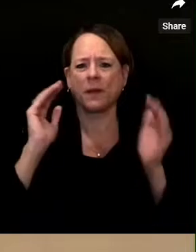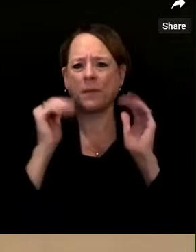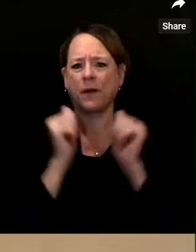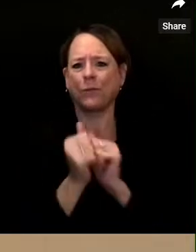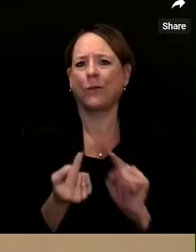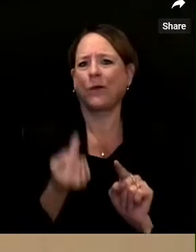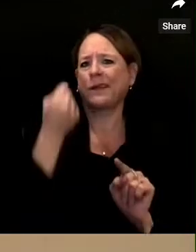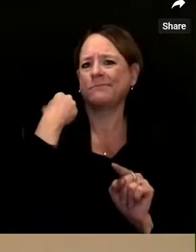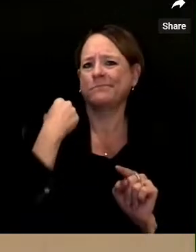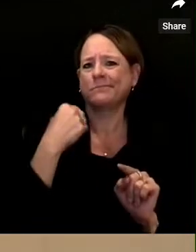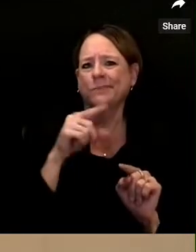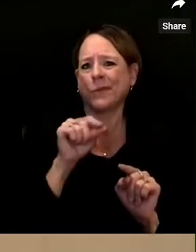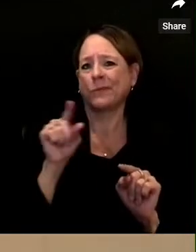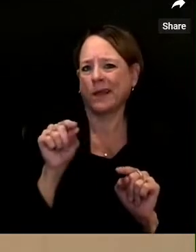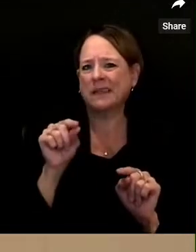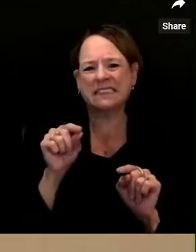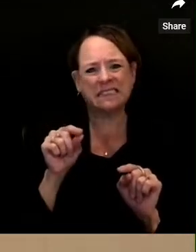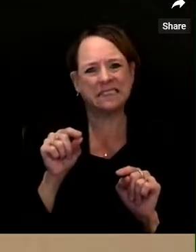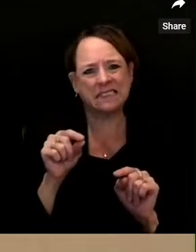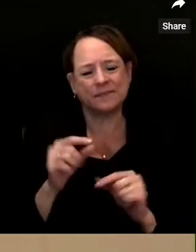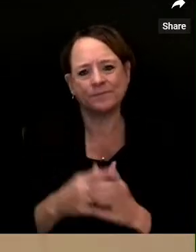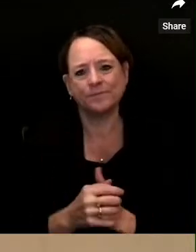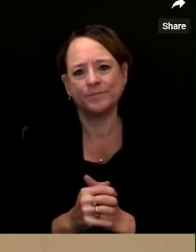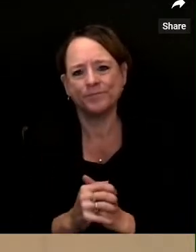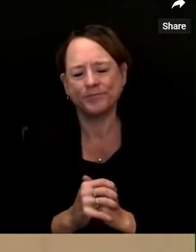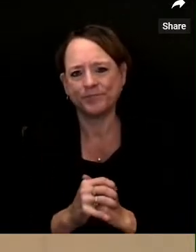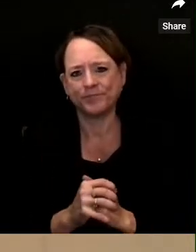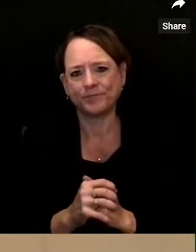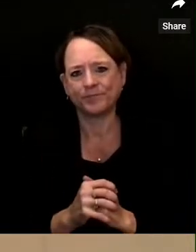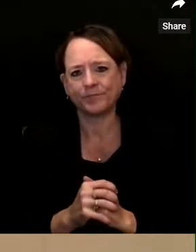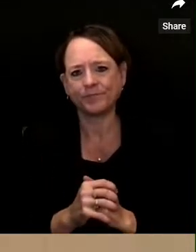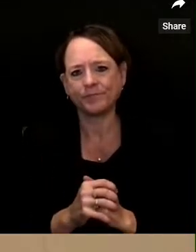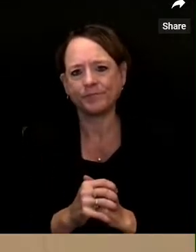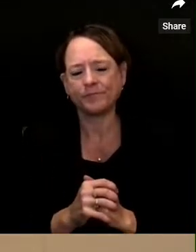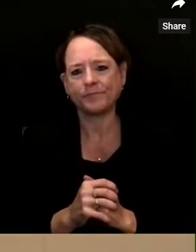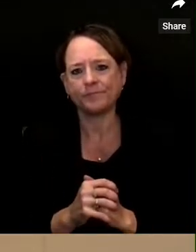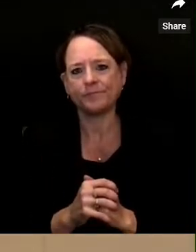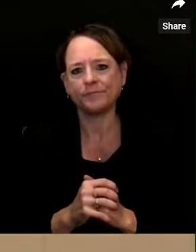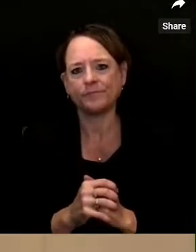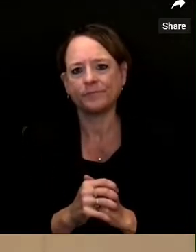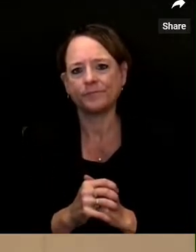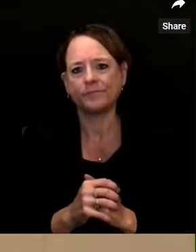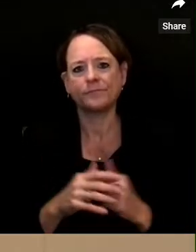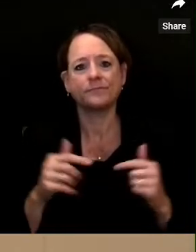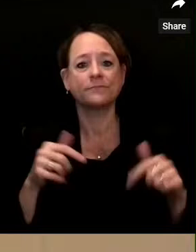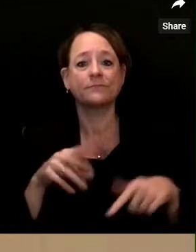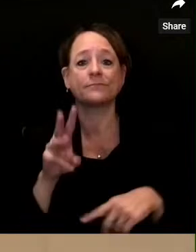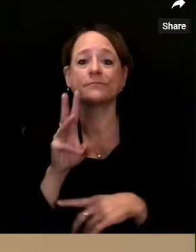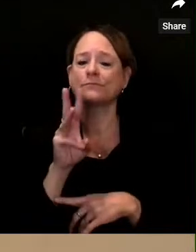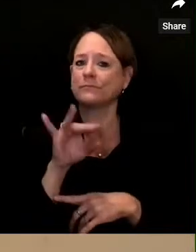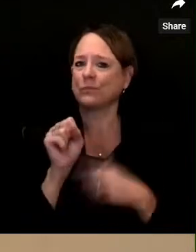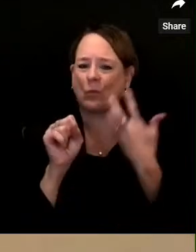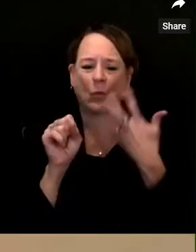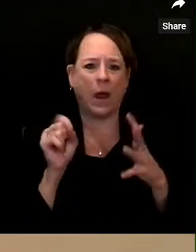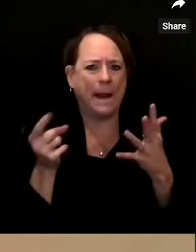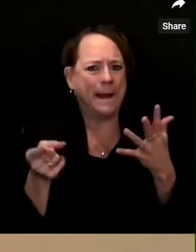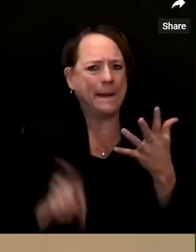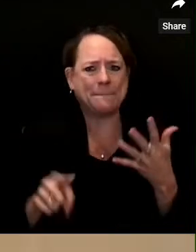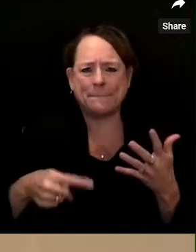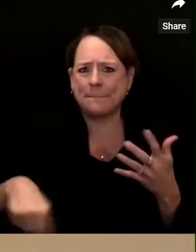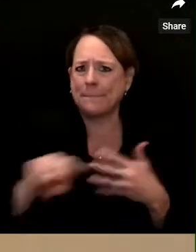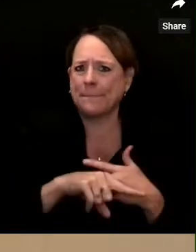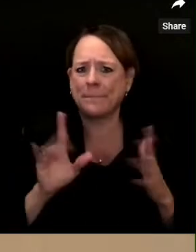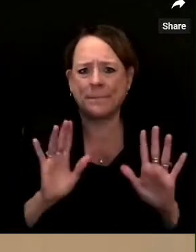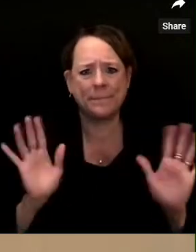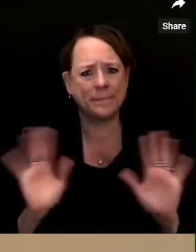winter. We wanted to do everything we can to not have that happen in Wisconsin, but we've not seen anything reassuring that we're not headed in